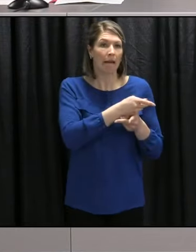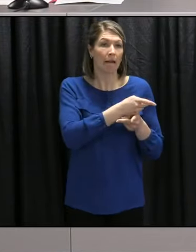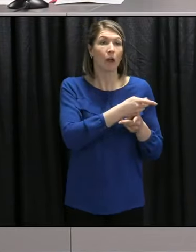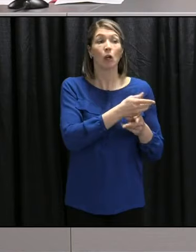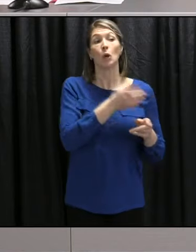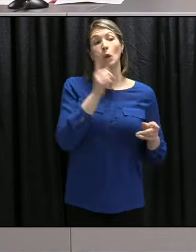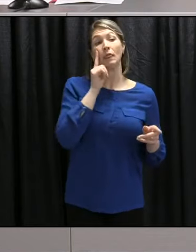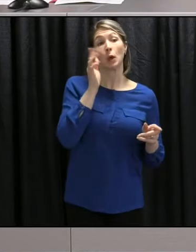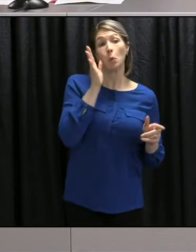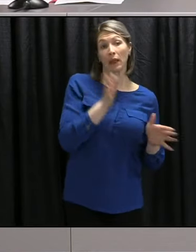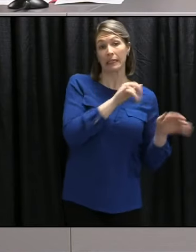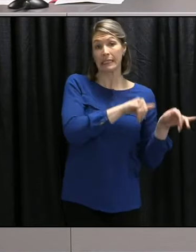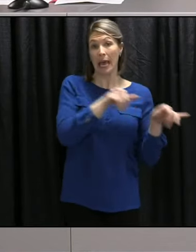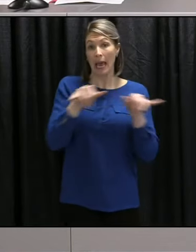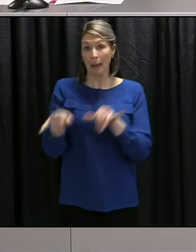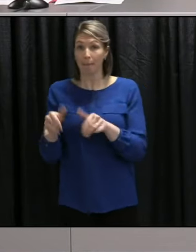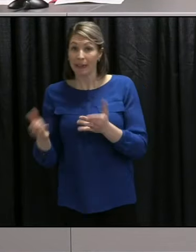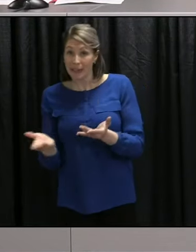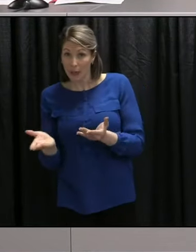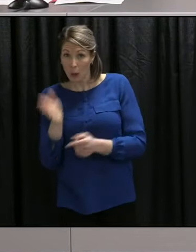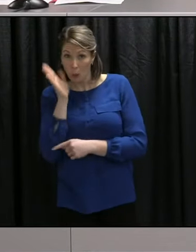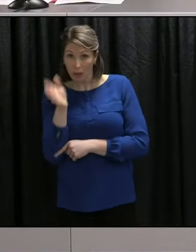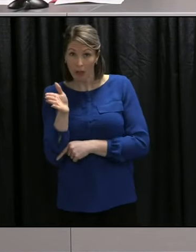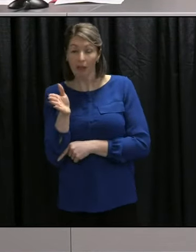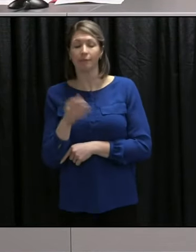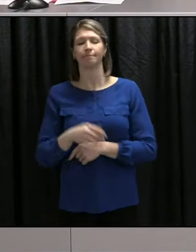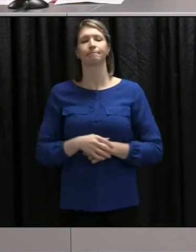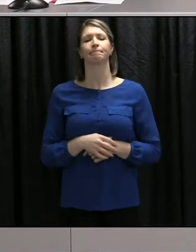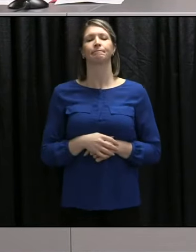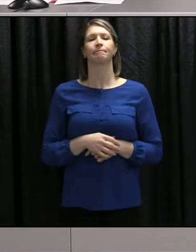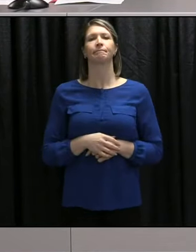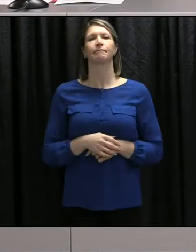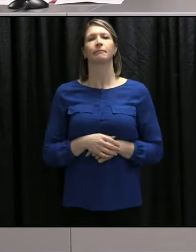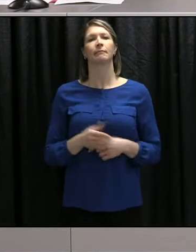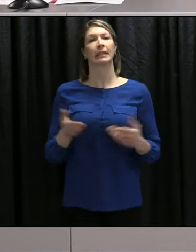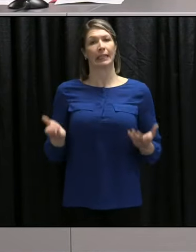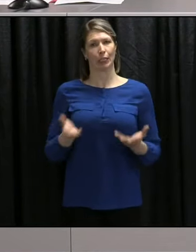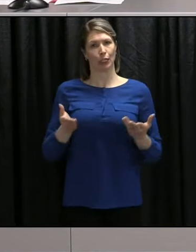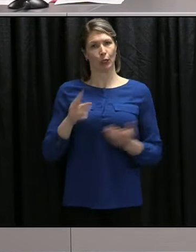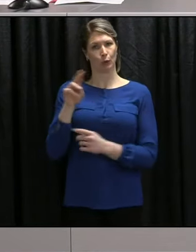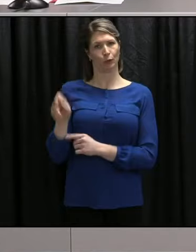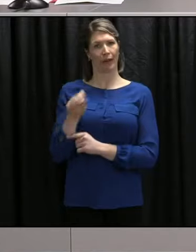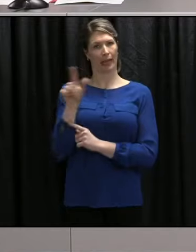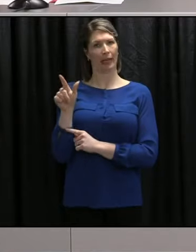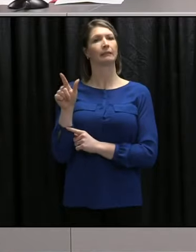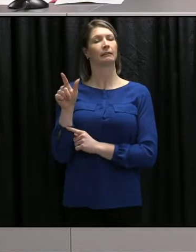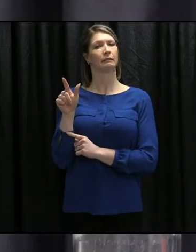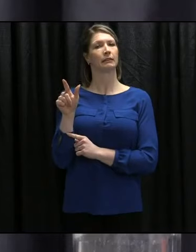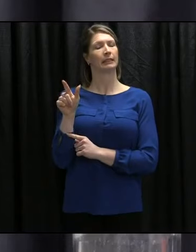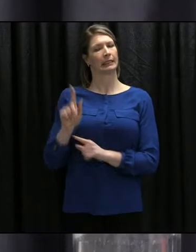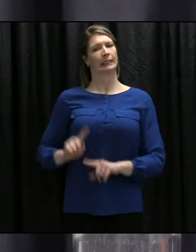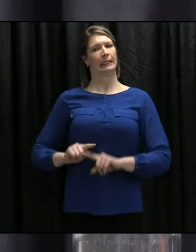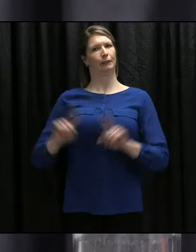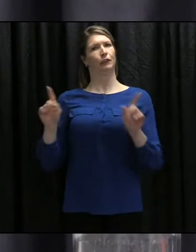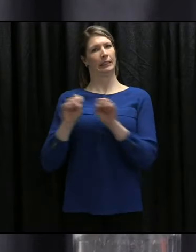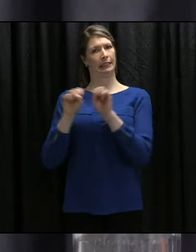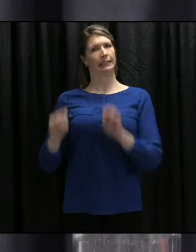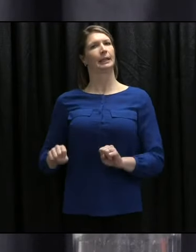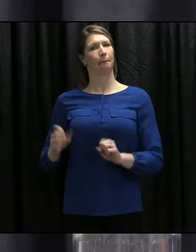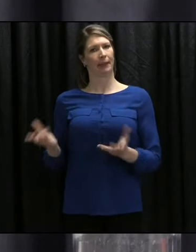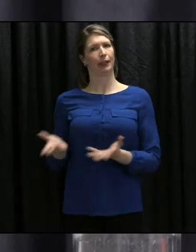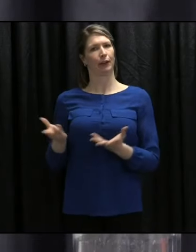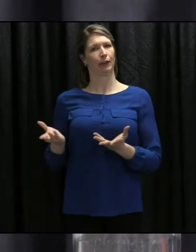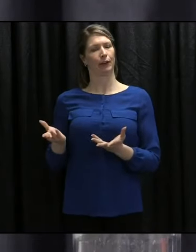now? Certainly. We have a different system than the Régie in Quebec. We have long-term